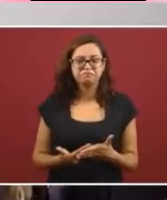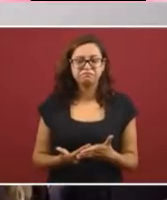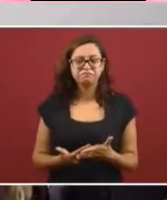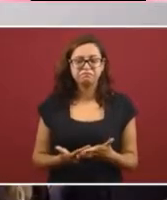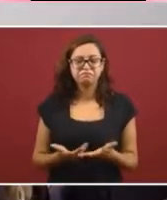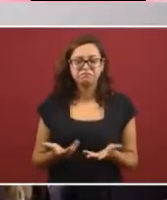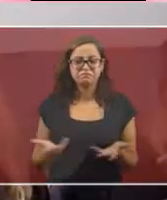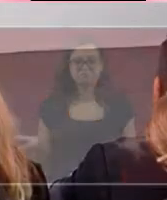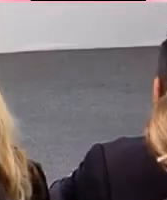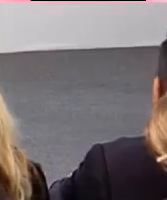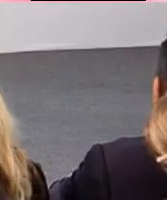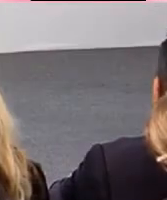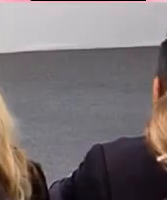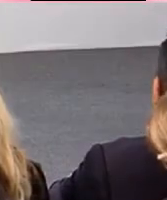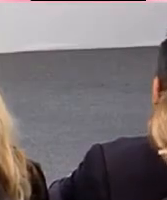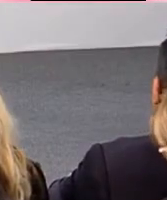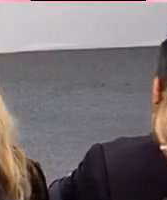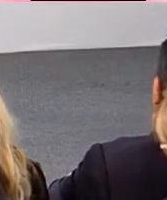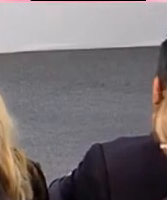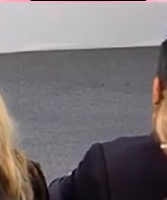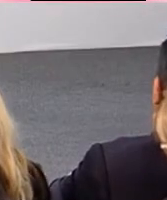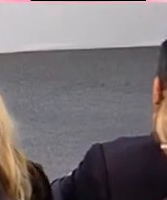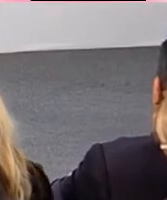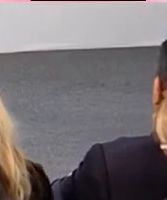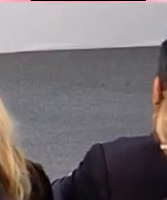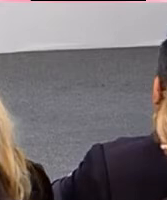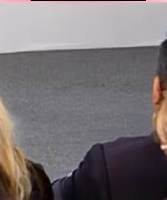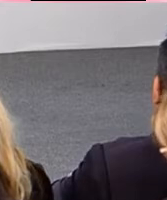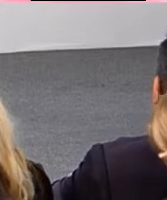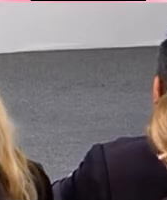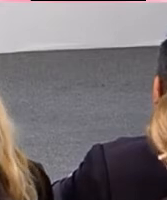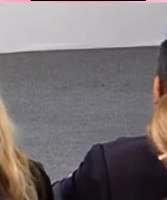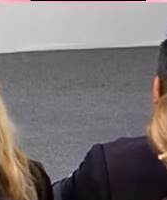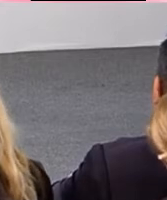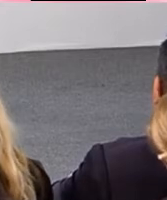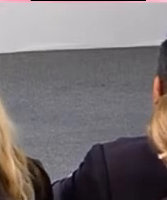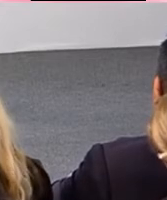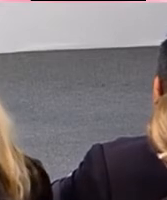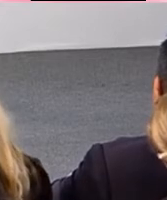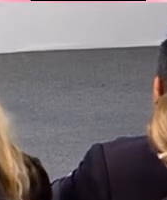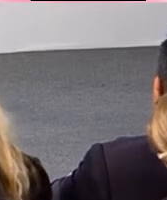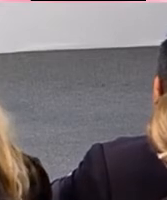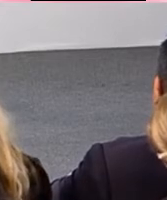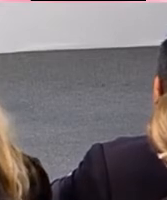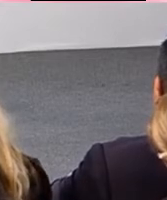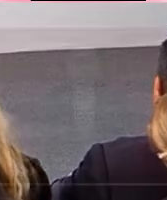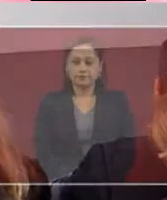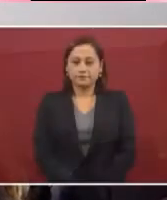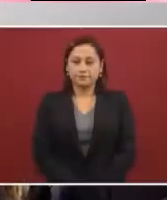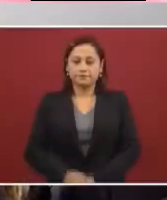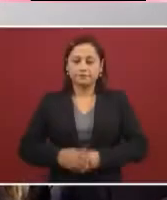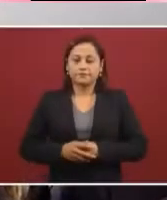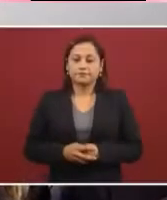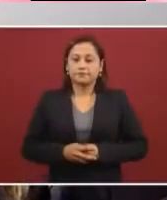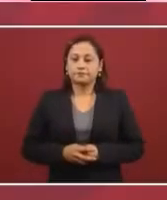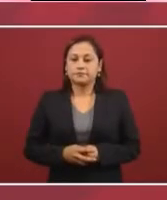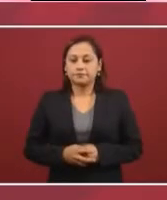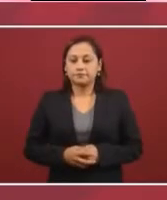se investigara la guardería to ABC. Evaluate ABC